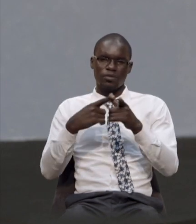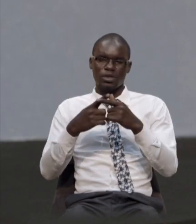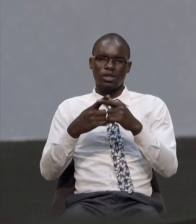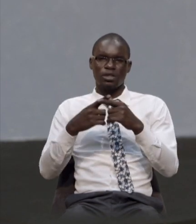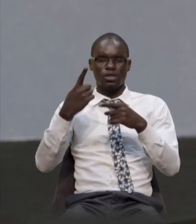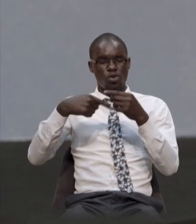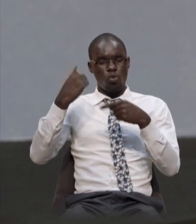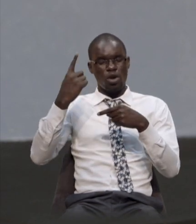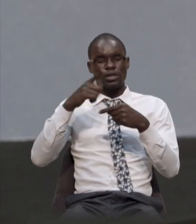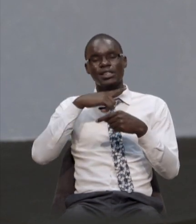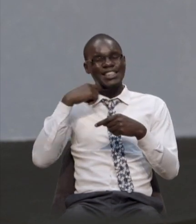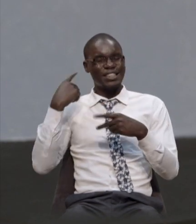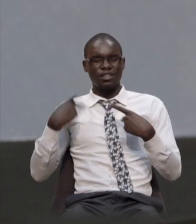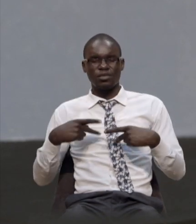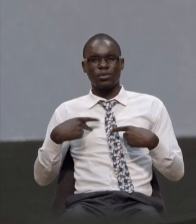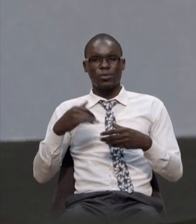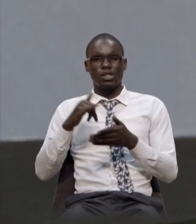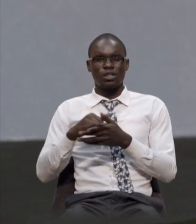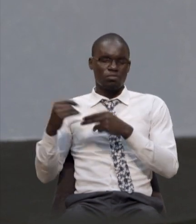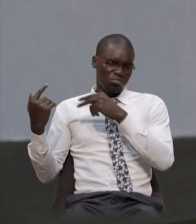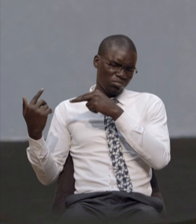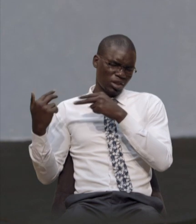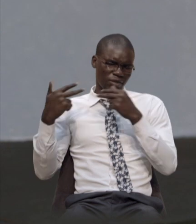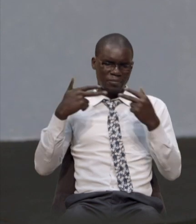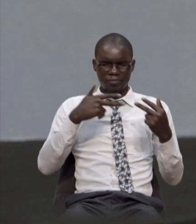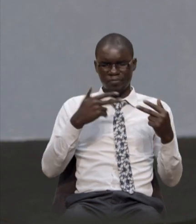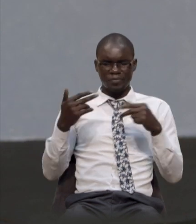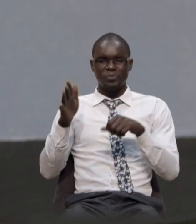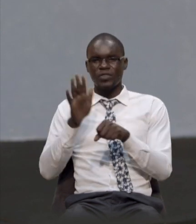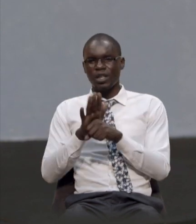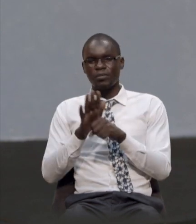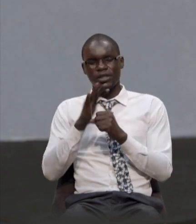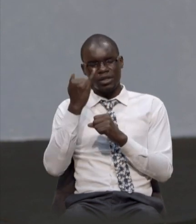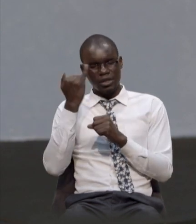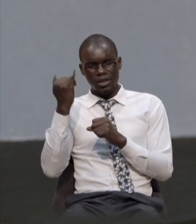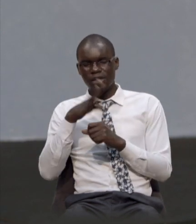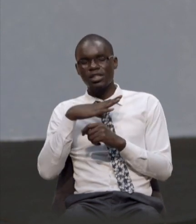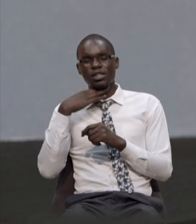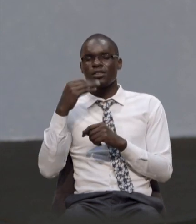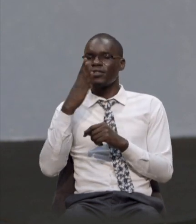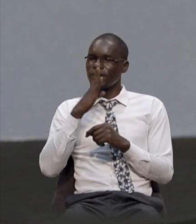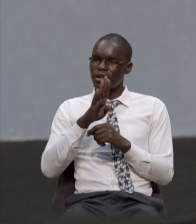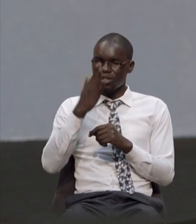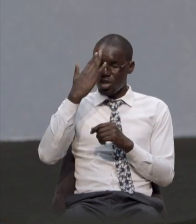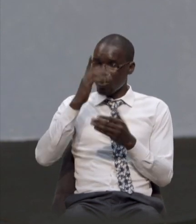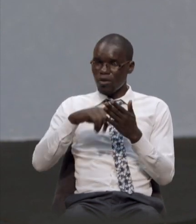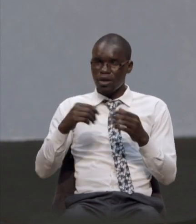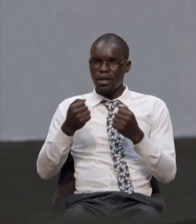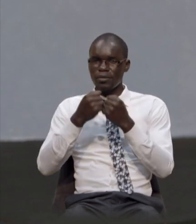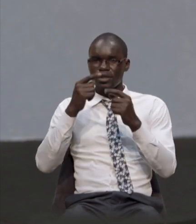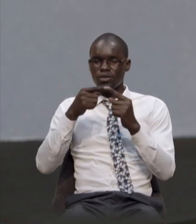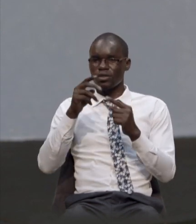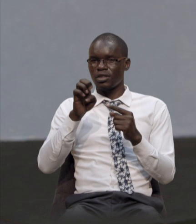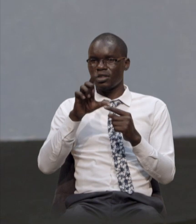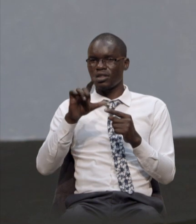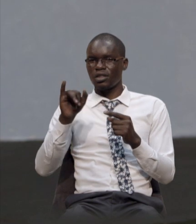they killed people. And that fight, most Israelites died." And do you know what happened to Eli?